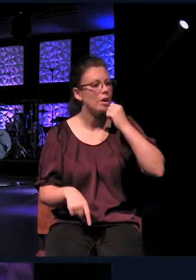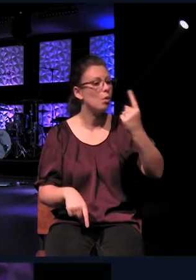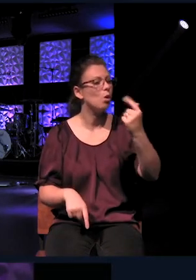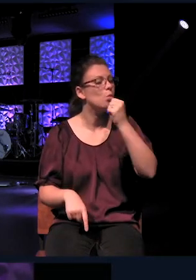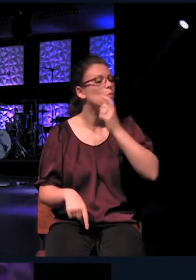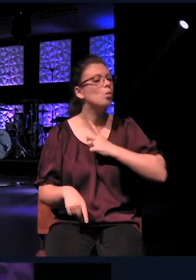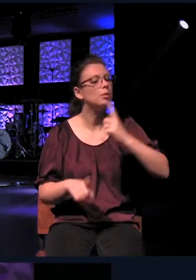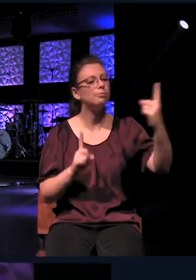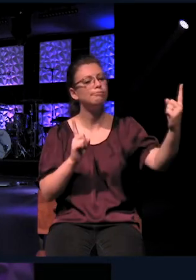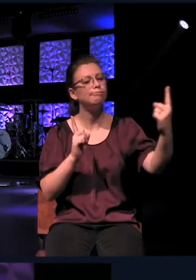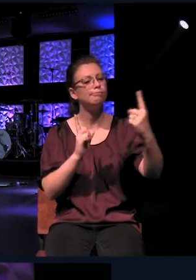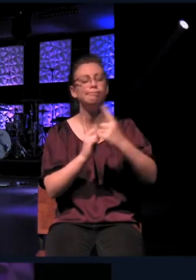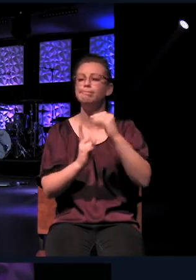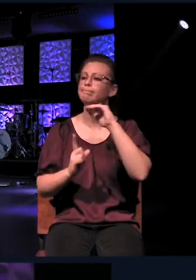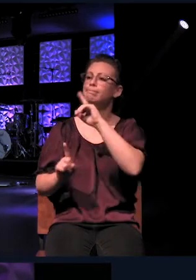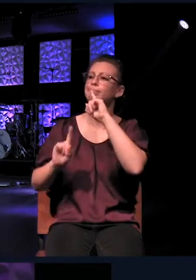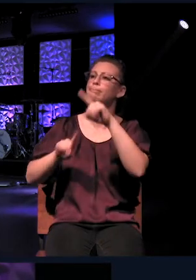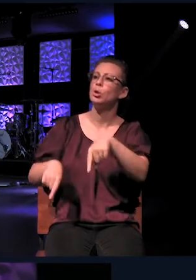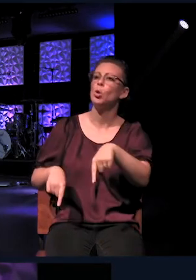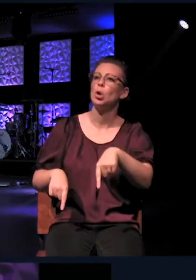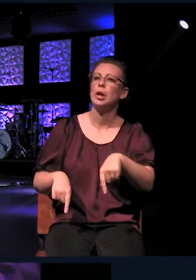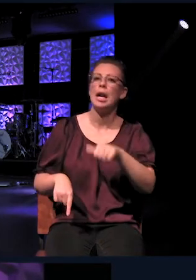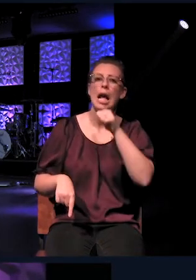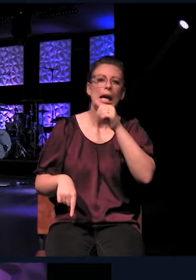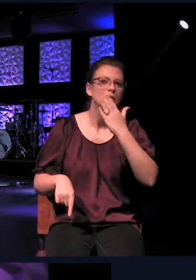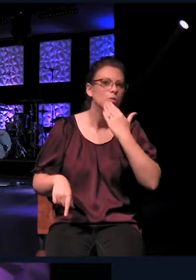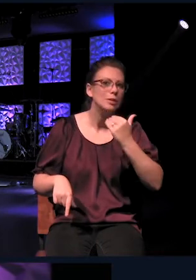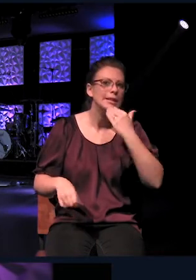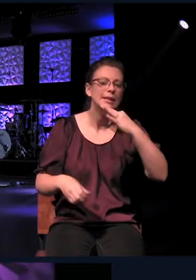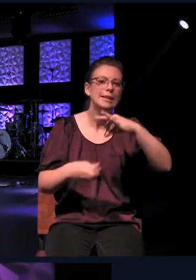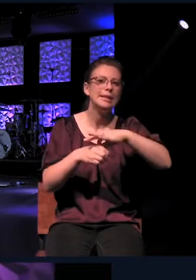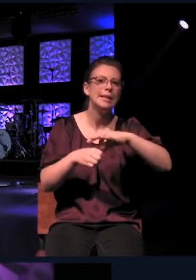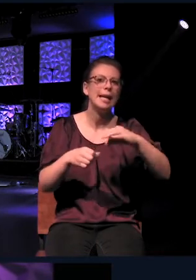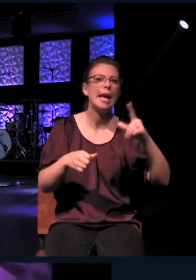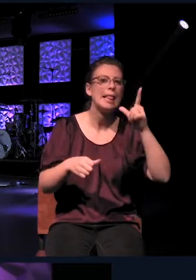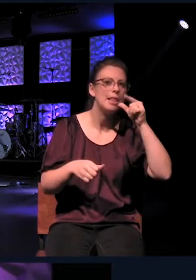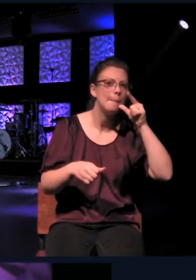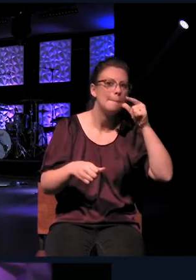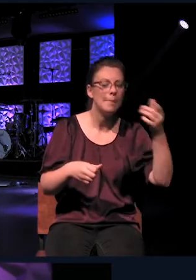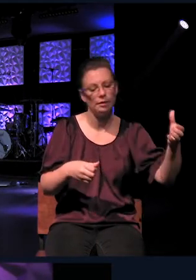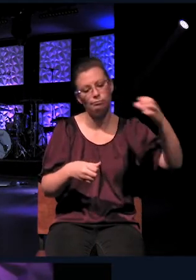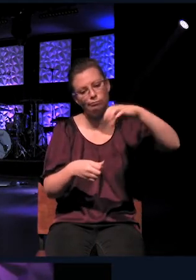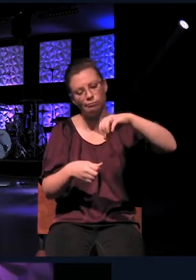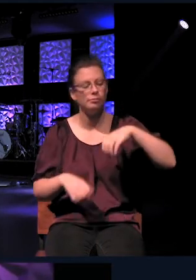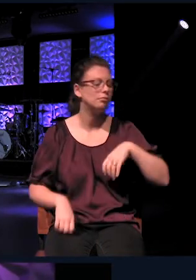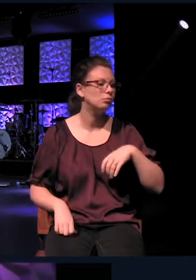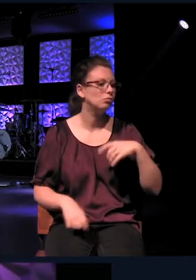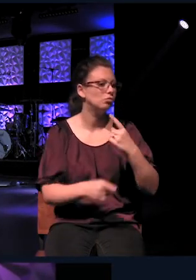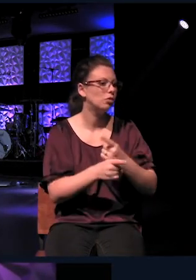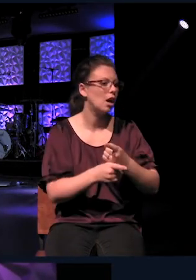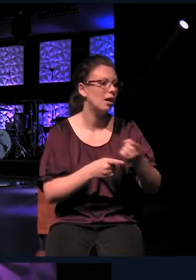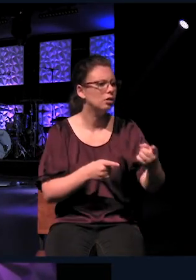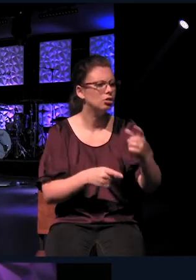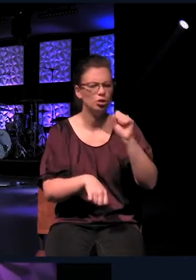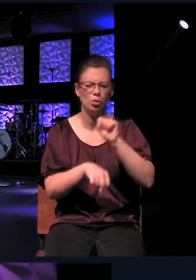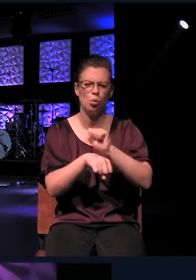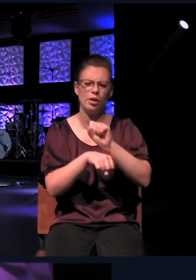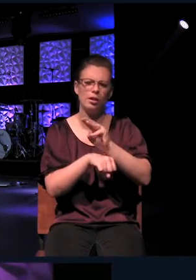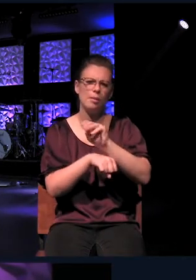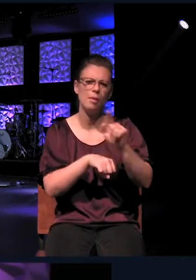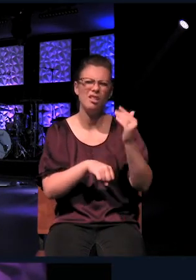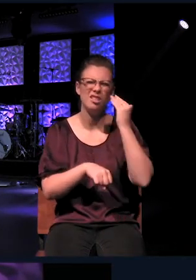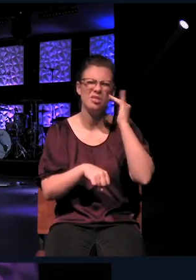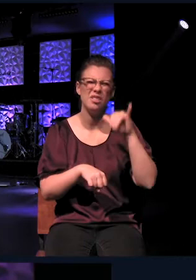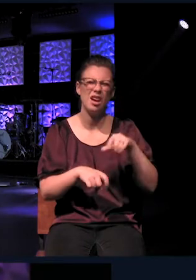unsweetened iced tea with lemon. And she didn't really talk much. I knew she worked at the mall. And every day just kind of